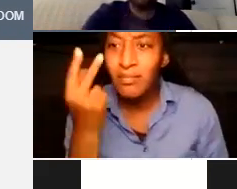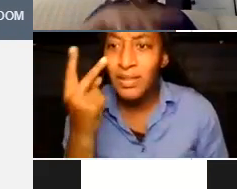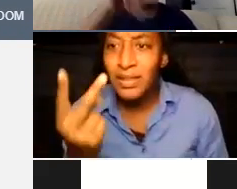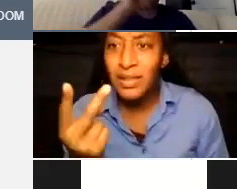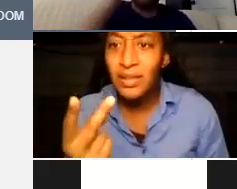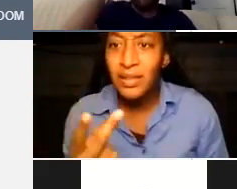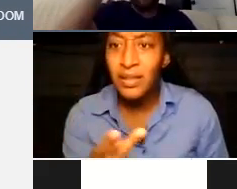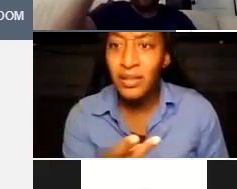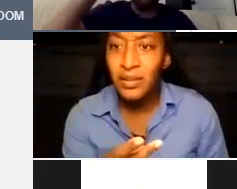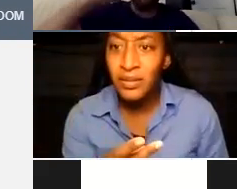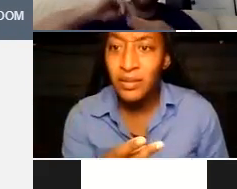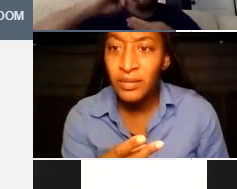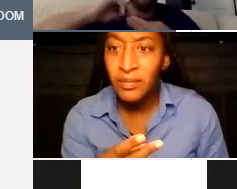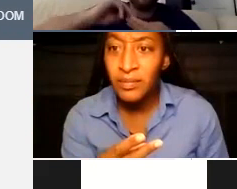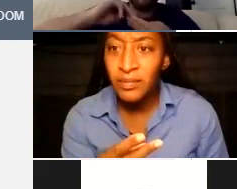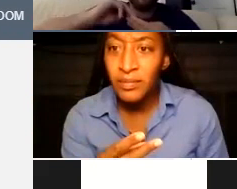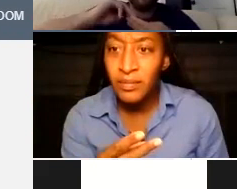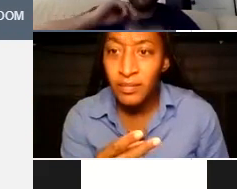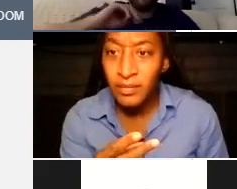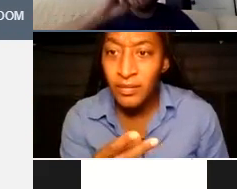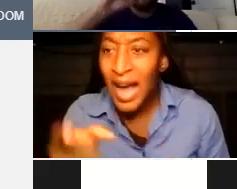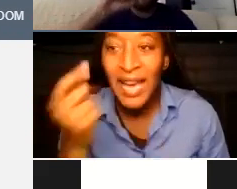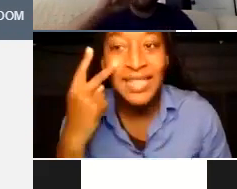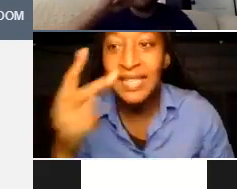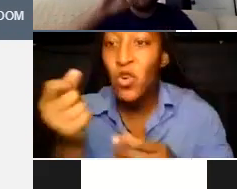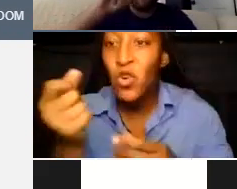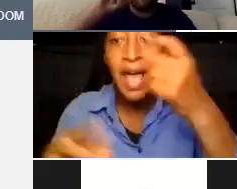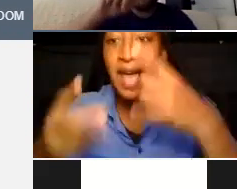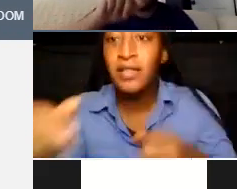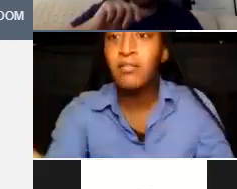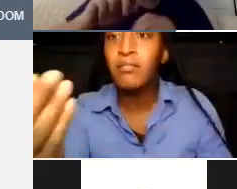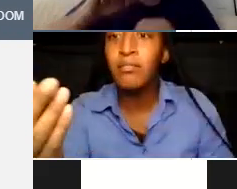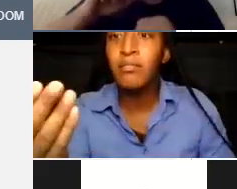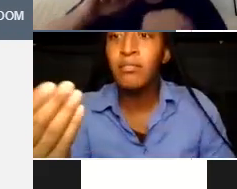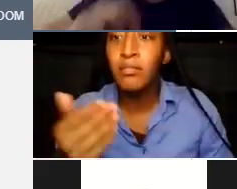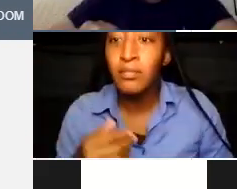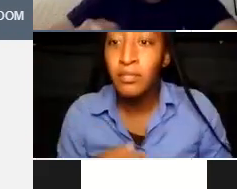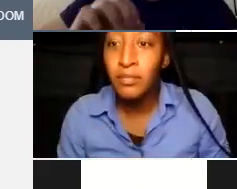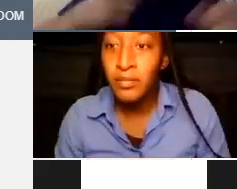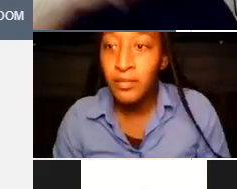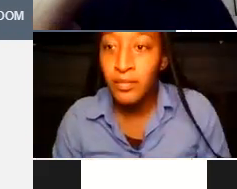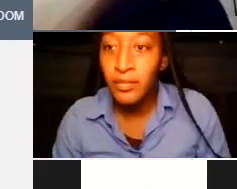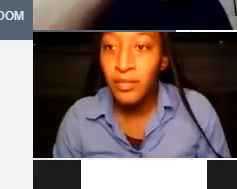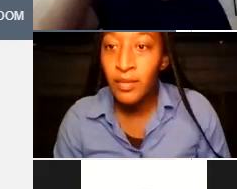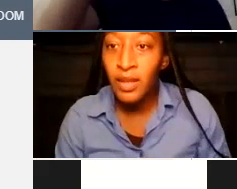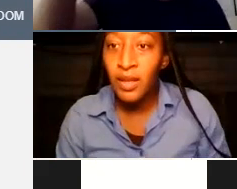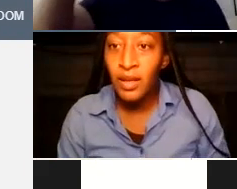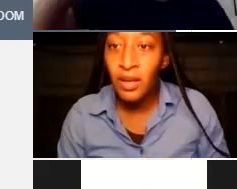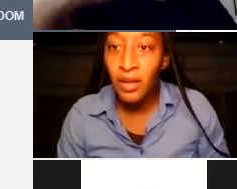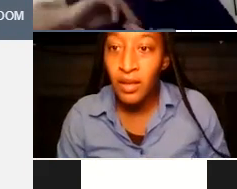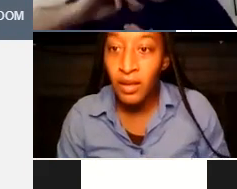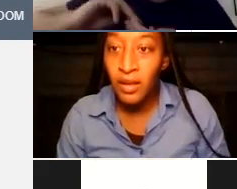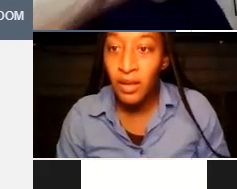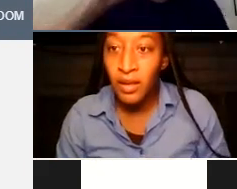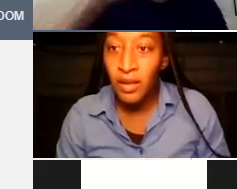on. They're going to collide. The system is frictionless so that we know we're dealing with this momentum